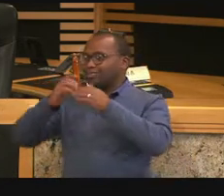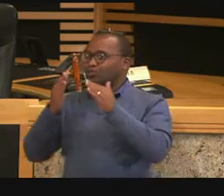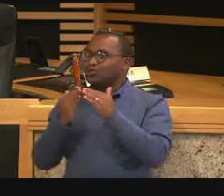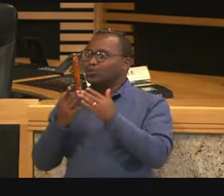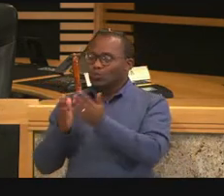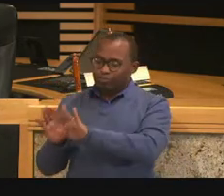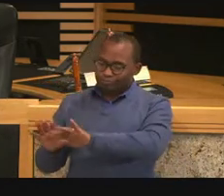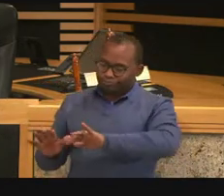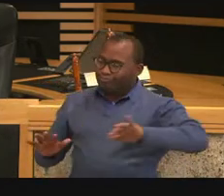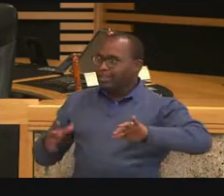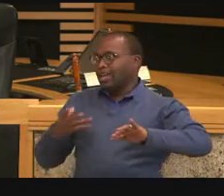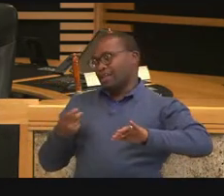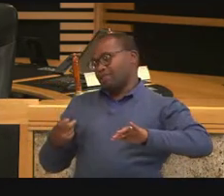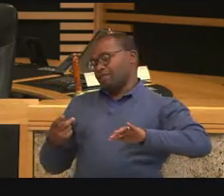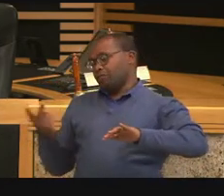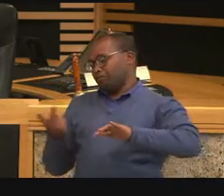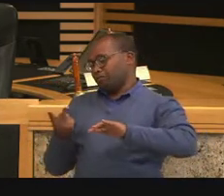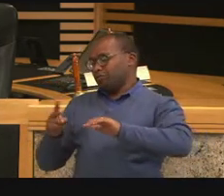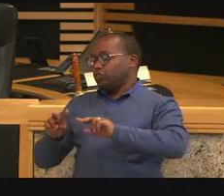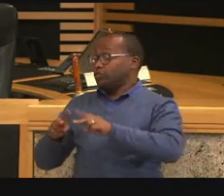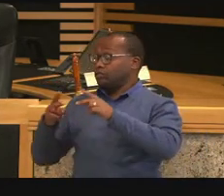Also, we've observed ukuthi